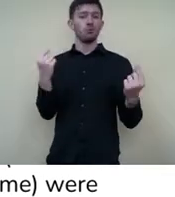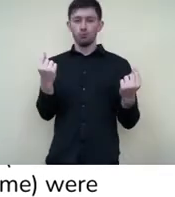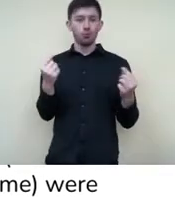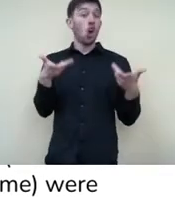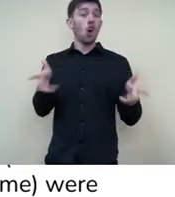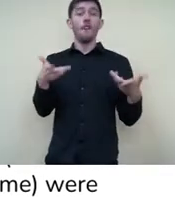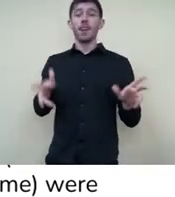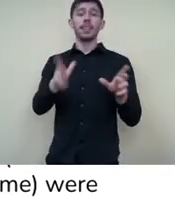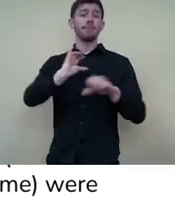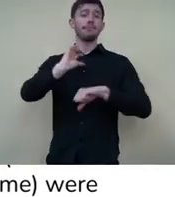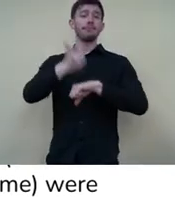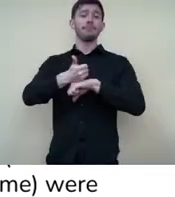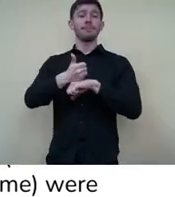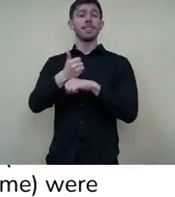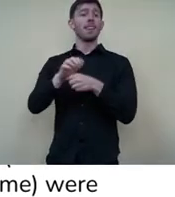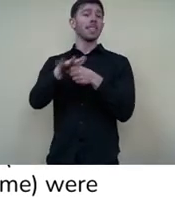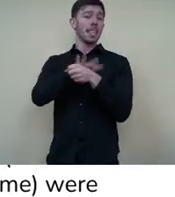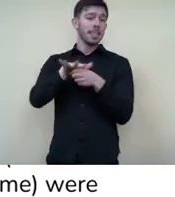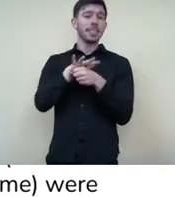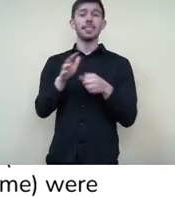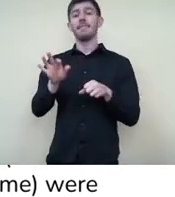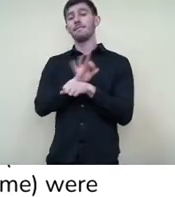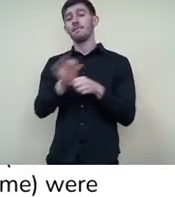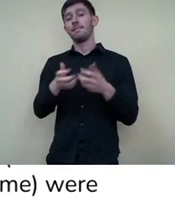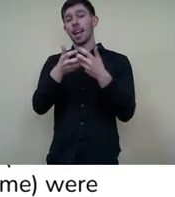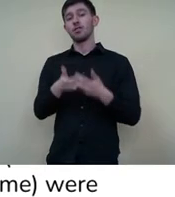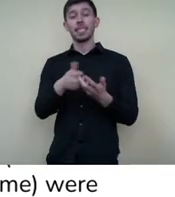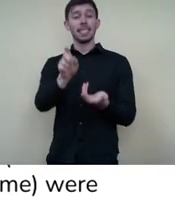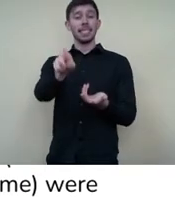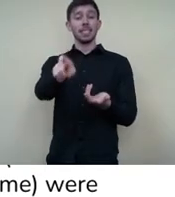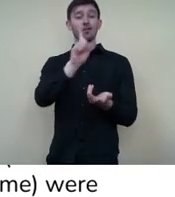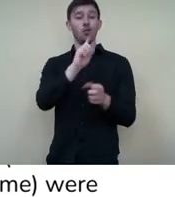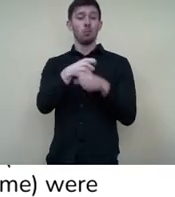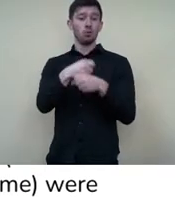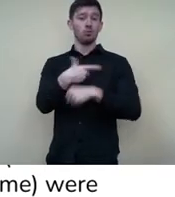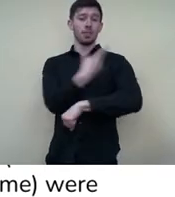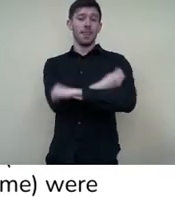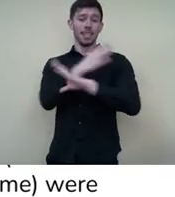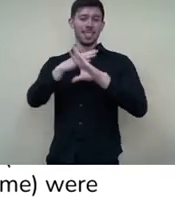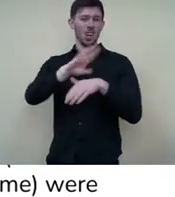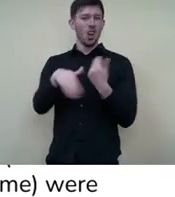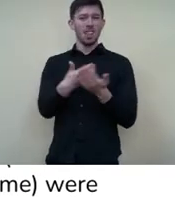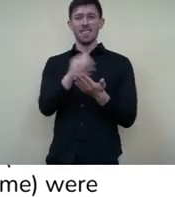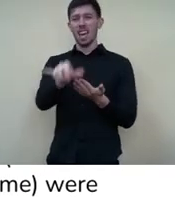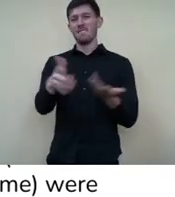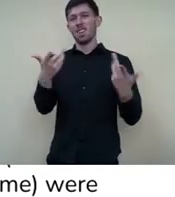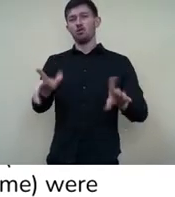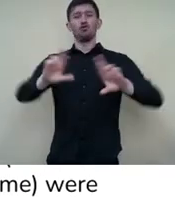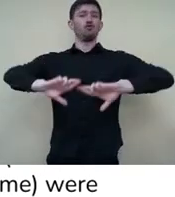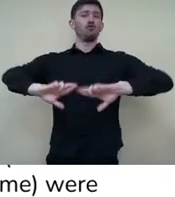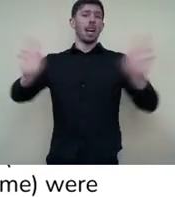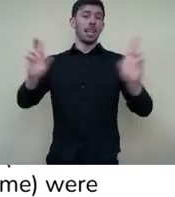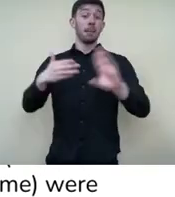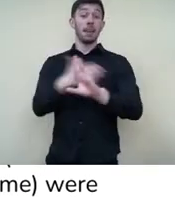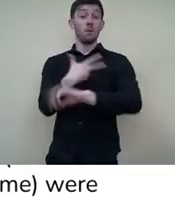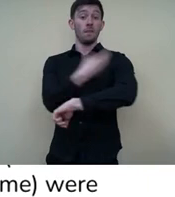already established the facilities and the factories needed to produce the vaccine. Those were already ready to go before